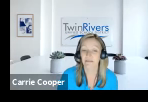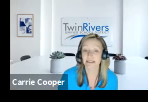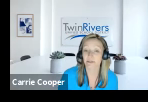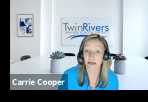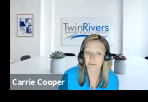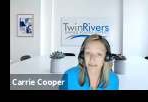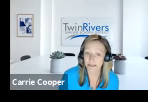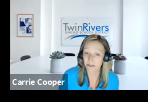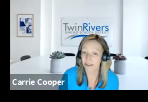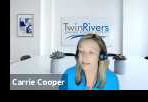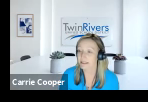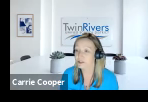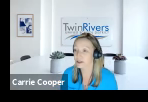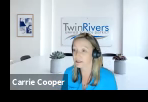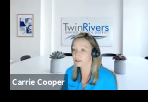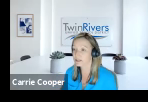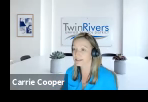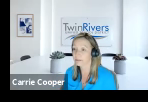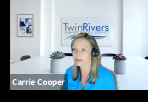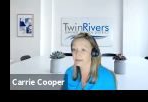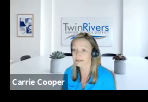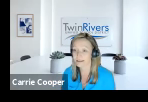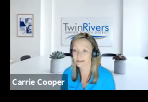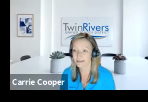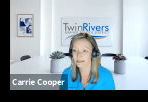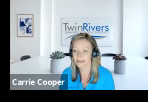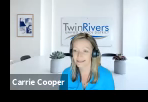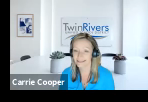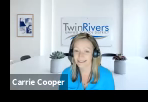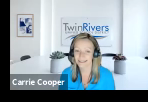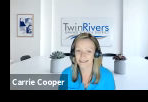We have Lindsay Rasmussen. She's a teacher on special assignment.